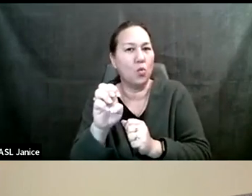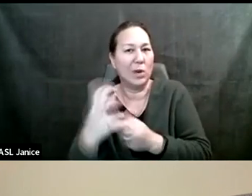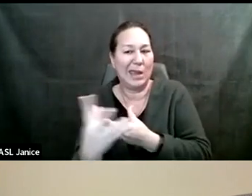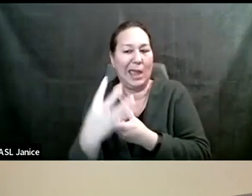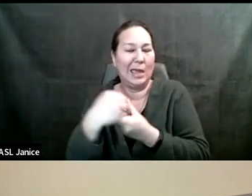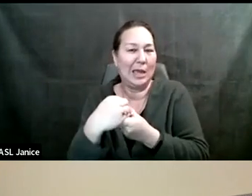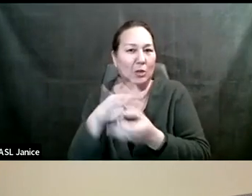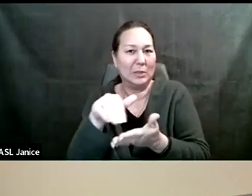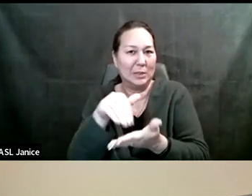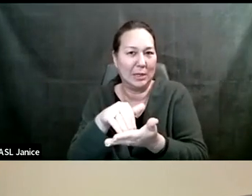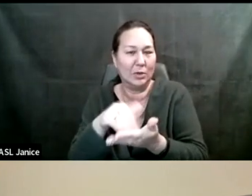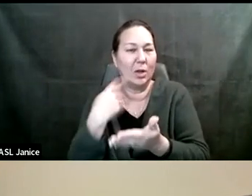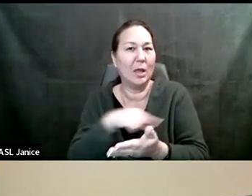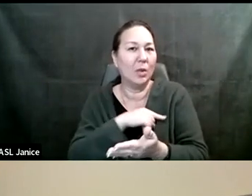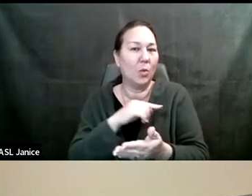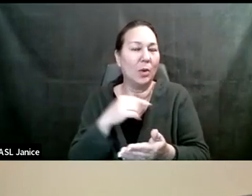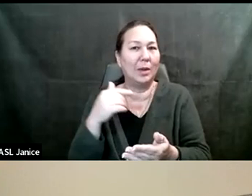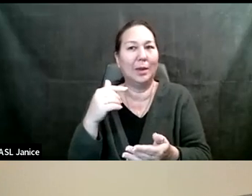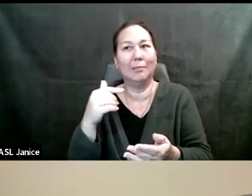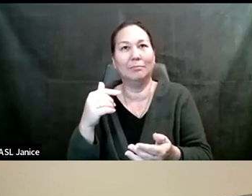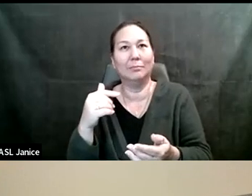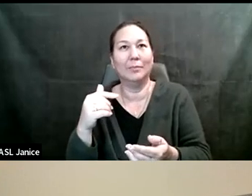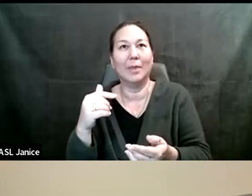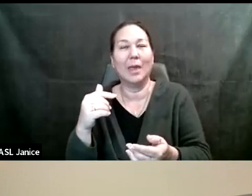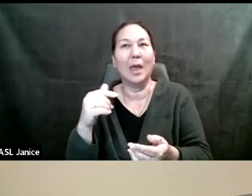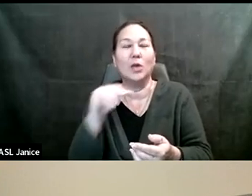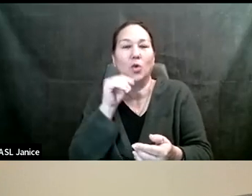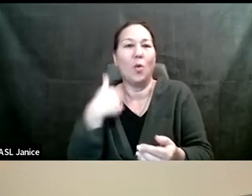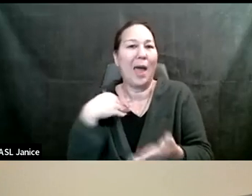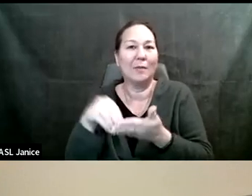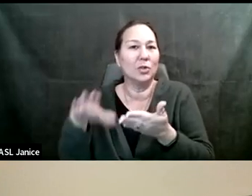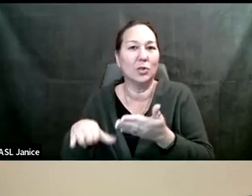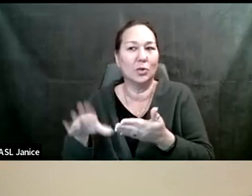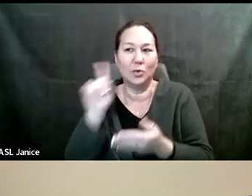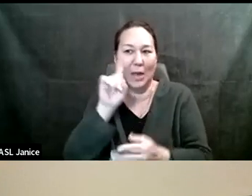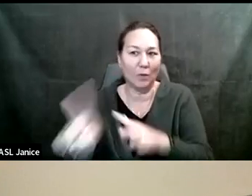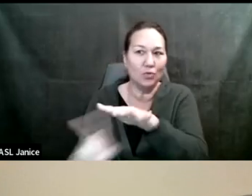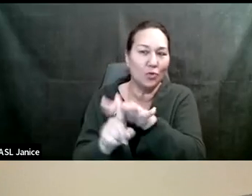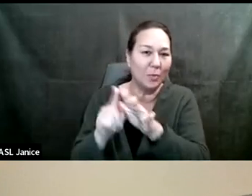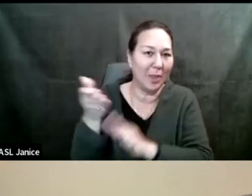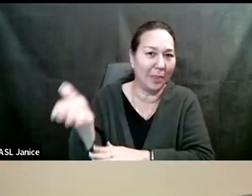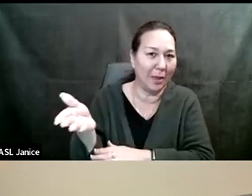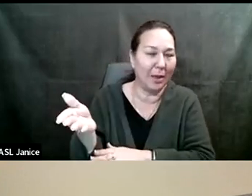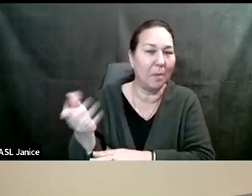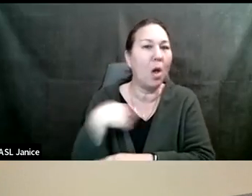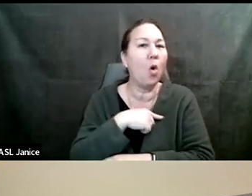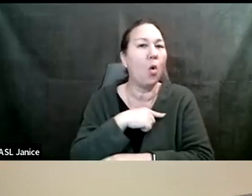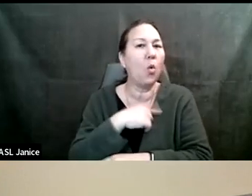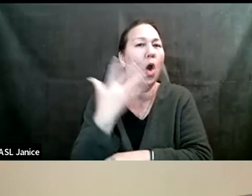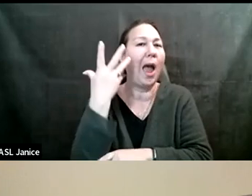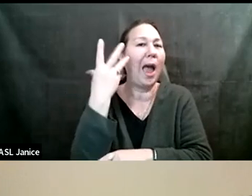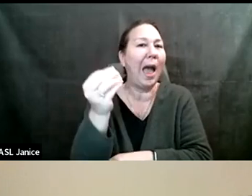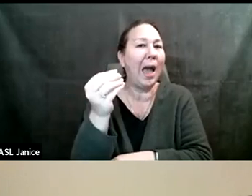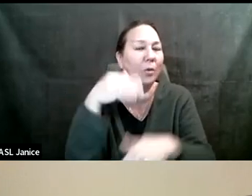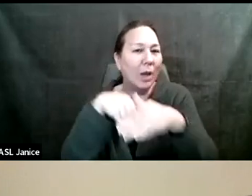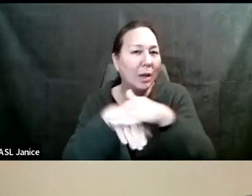visiting instead of having students have to come to them um they are out in the schools they're visiting our larger Schools